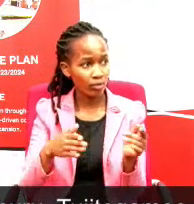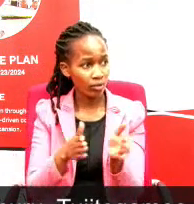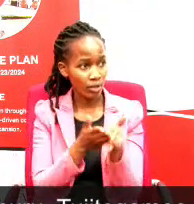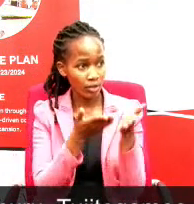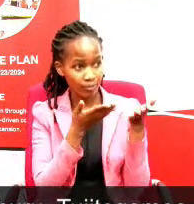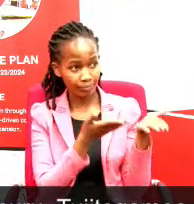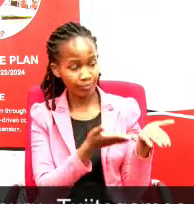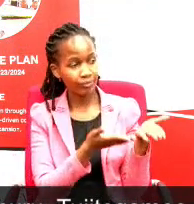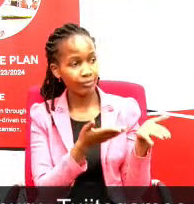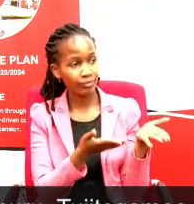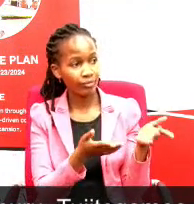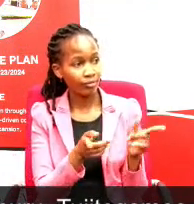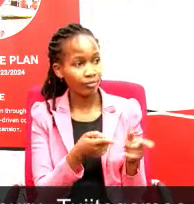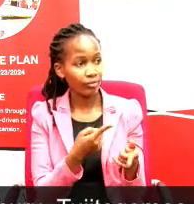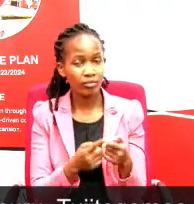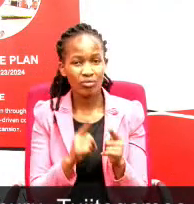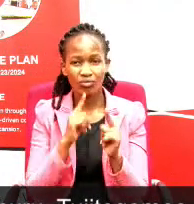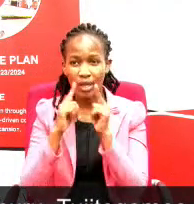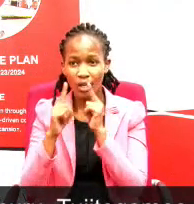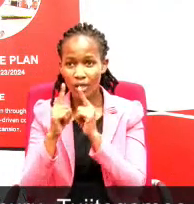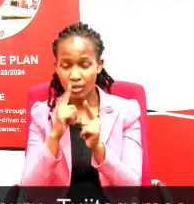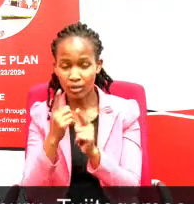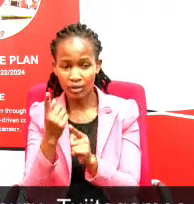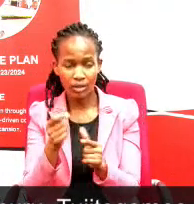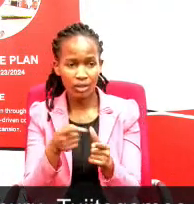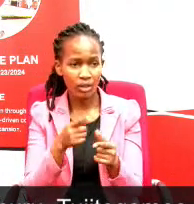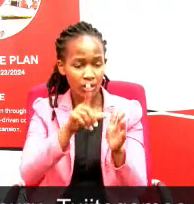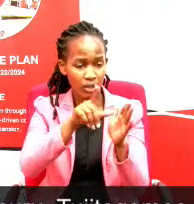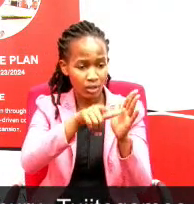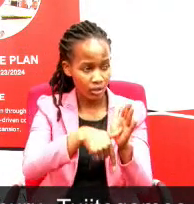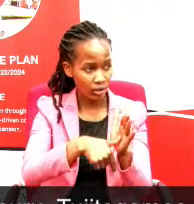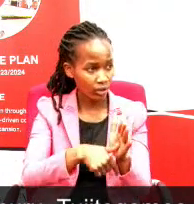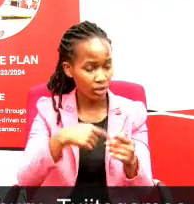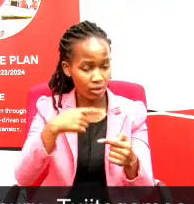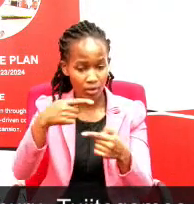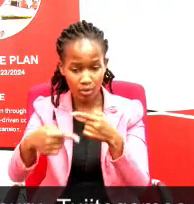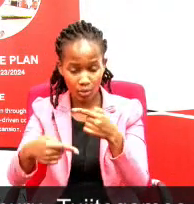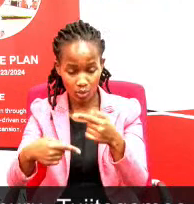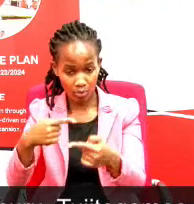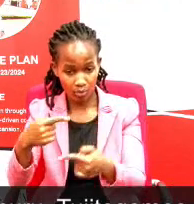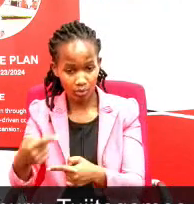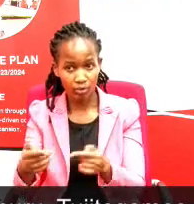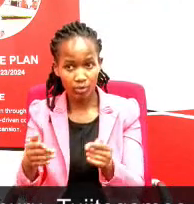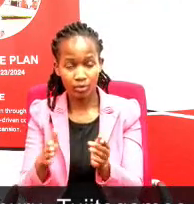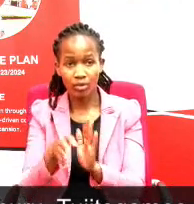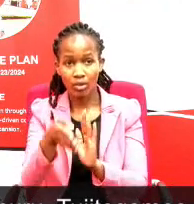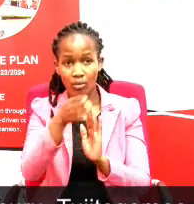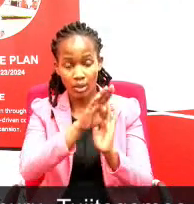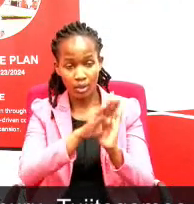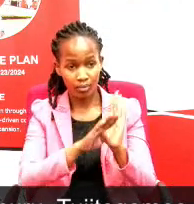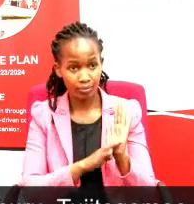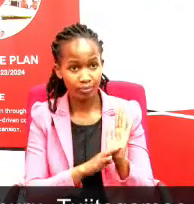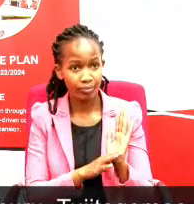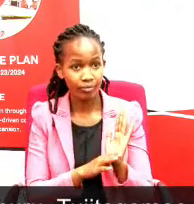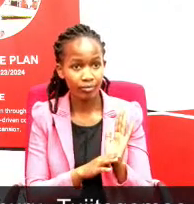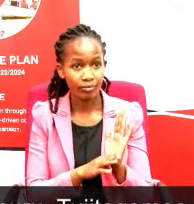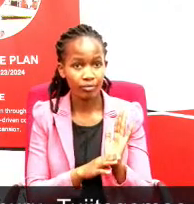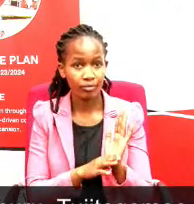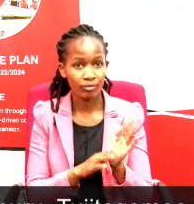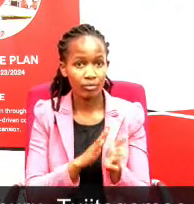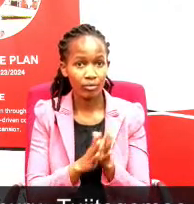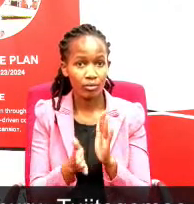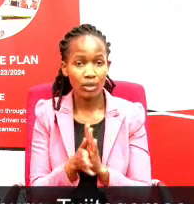on stage and make a few remarks, after which he will proceed with the program